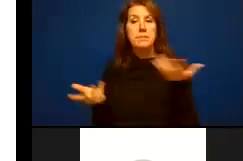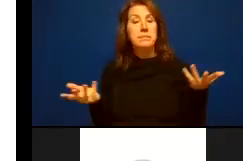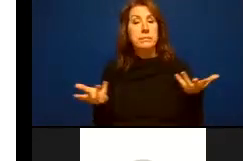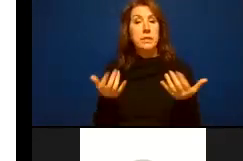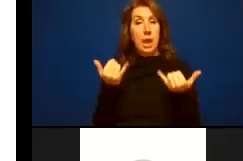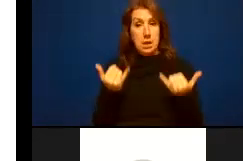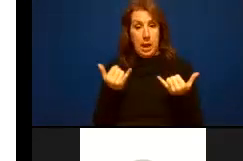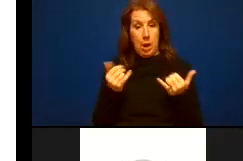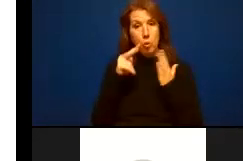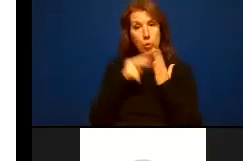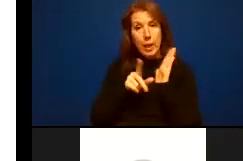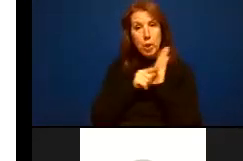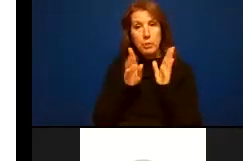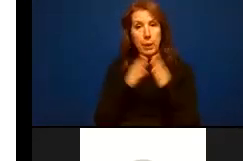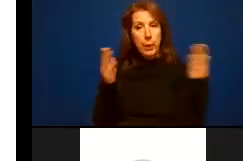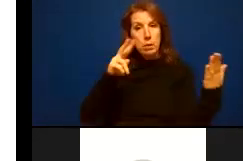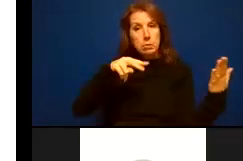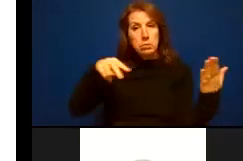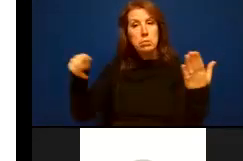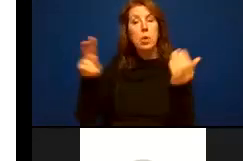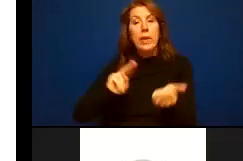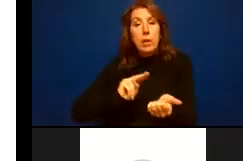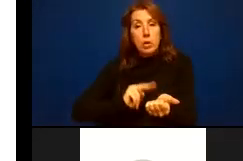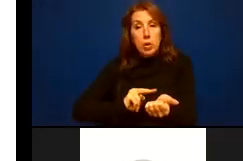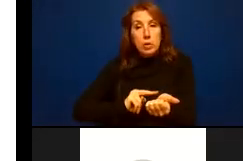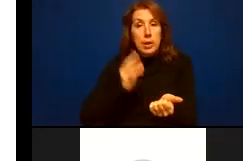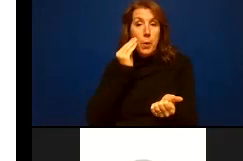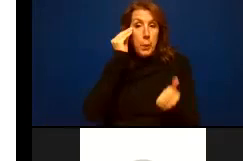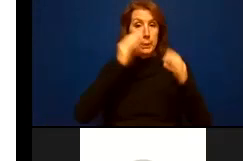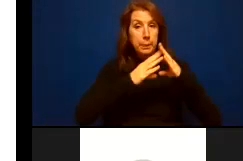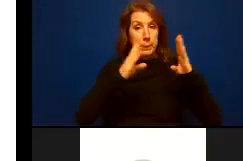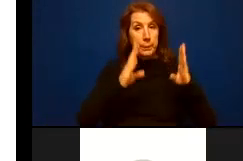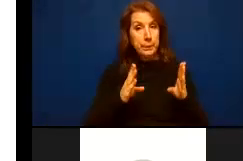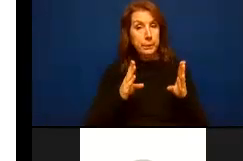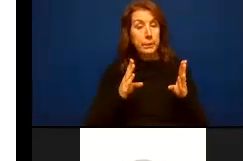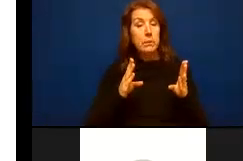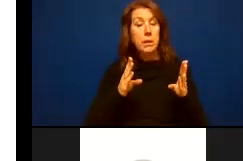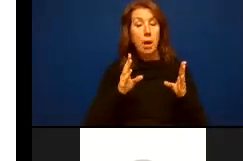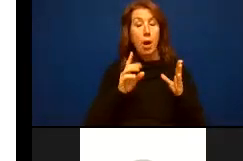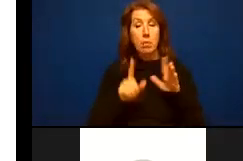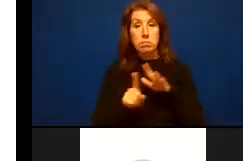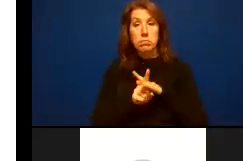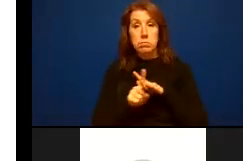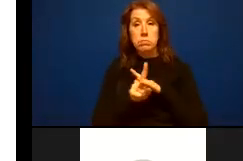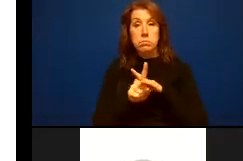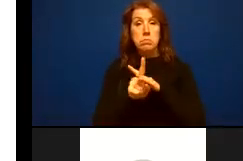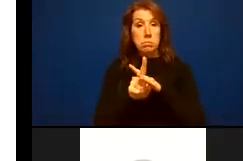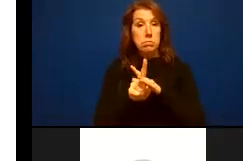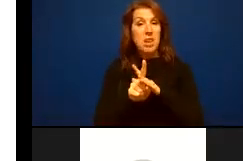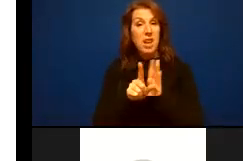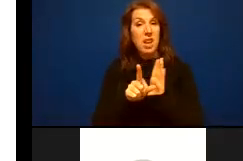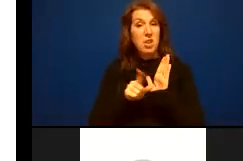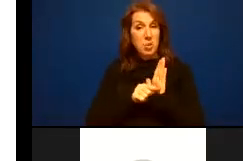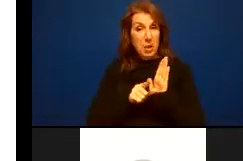was primarily on nursing facilities for a variety of reasons, I think, but it